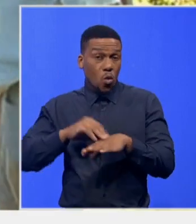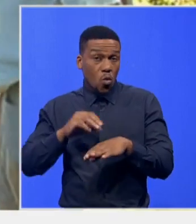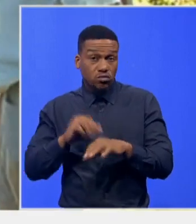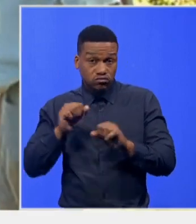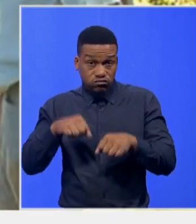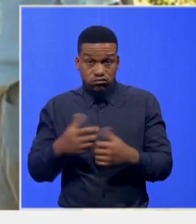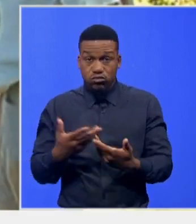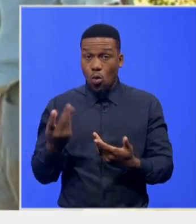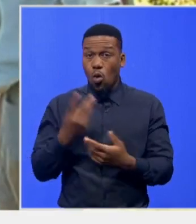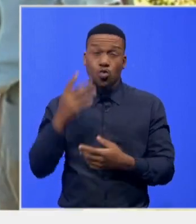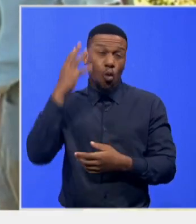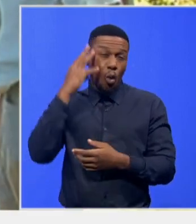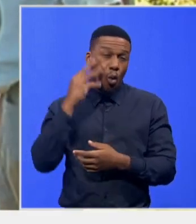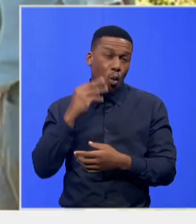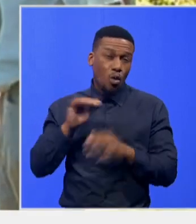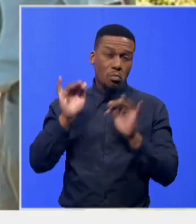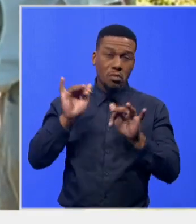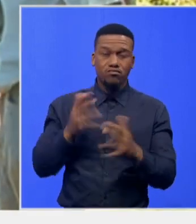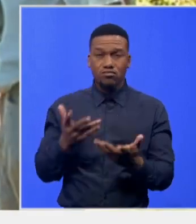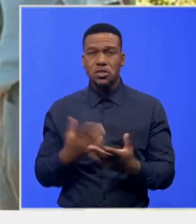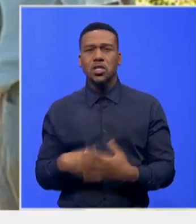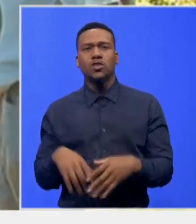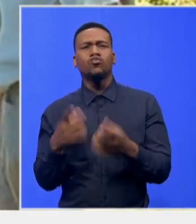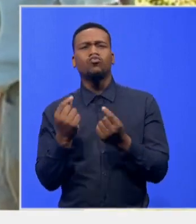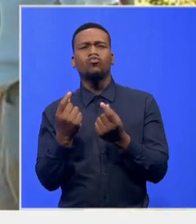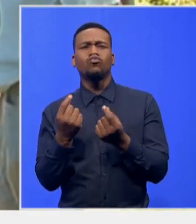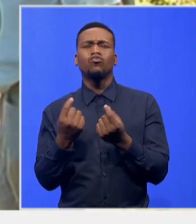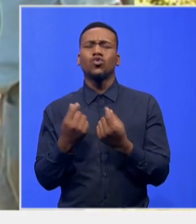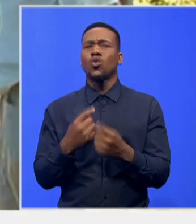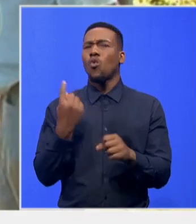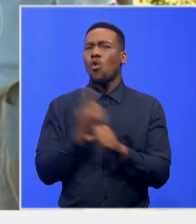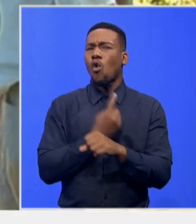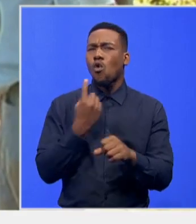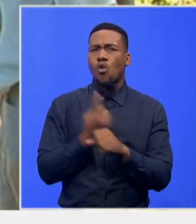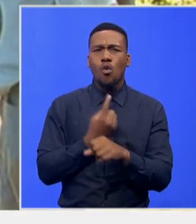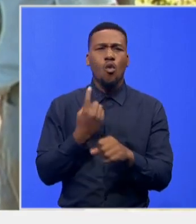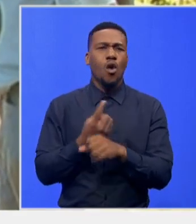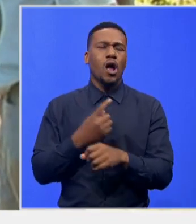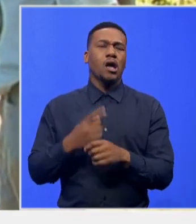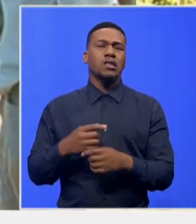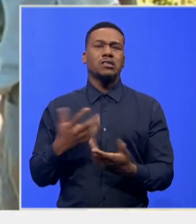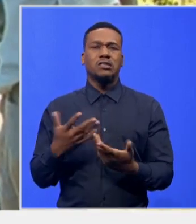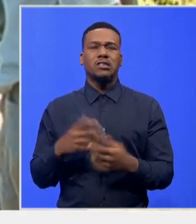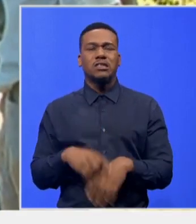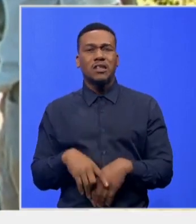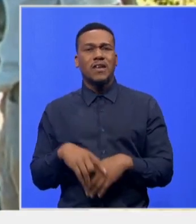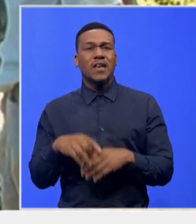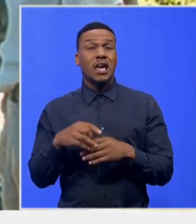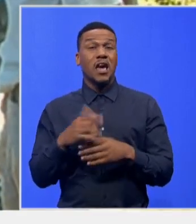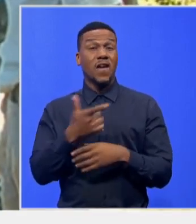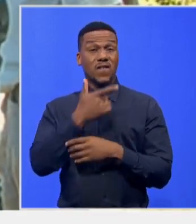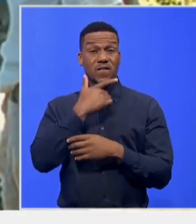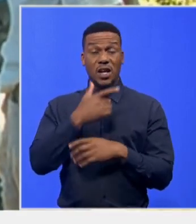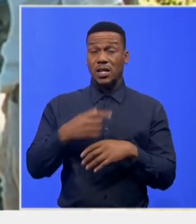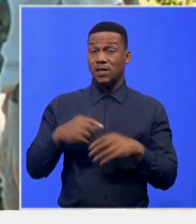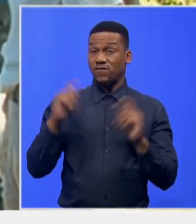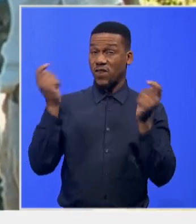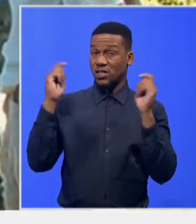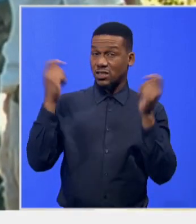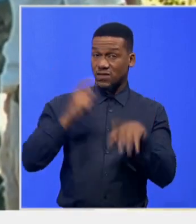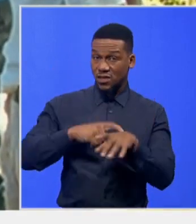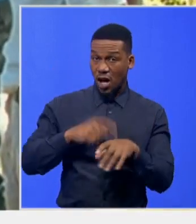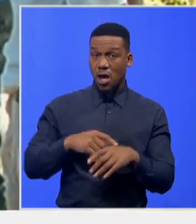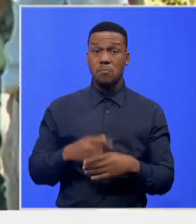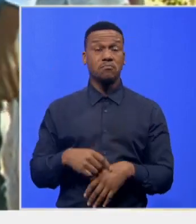very significant practice for them, which they perform every festive season, even in December, but also